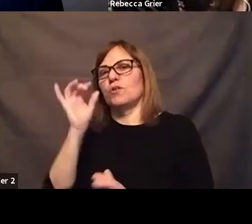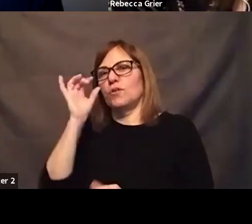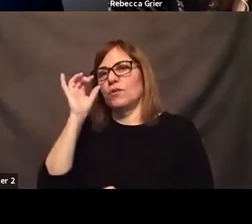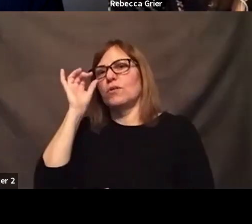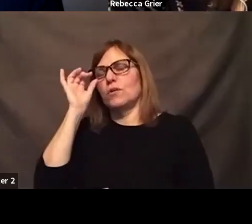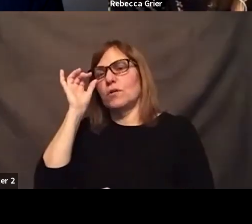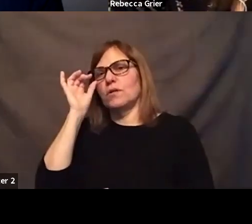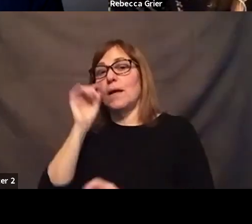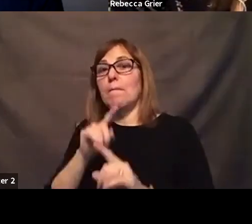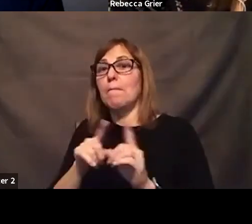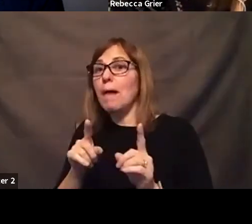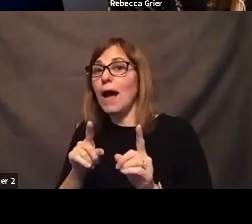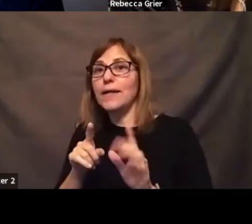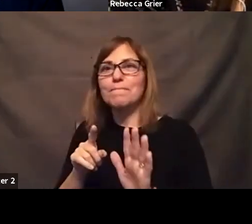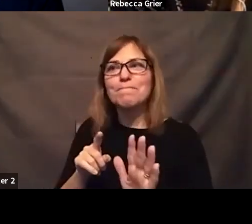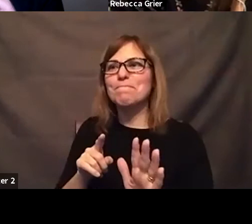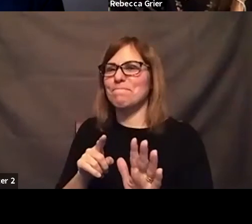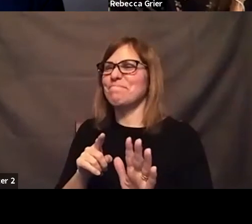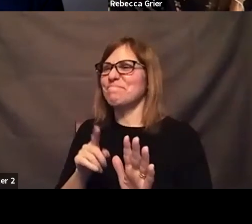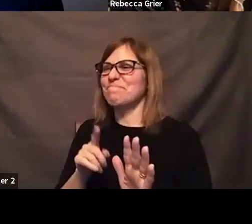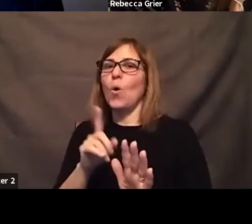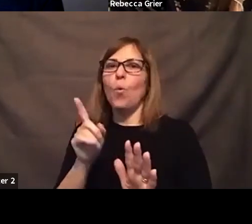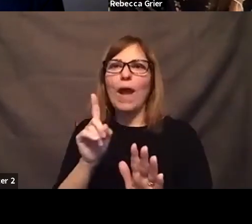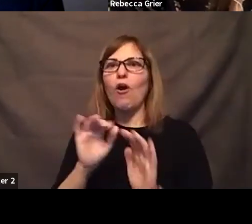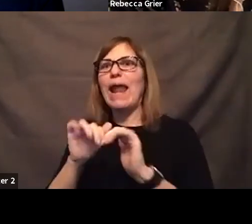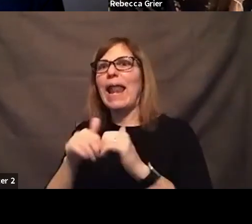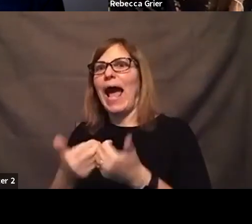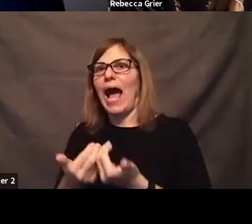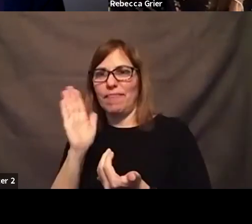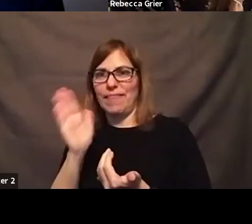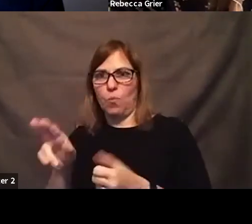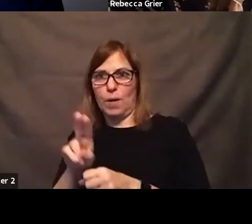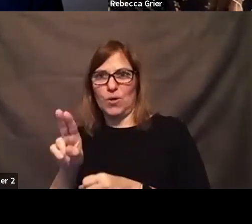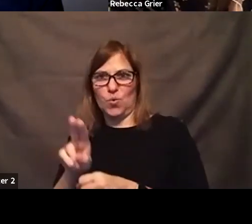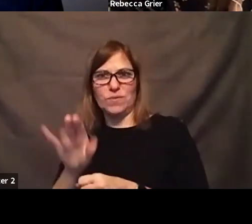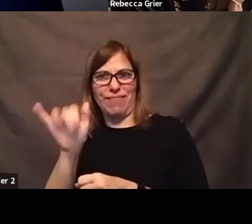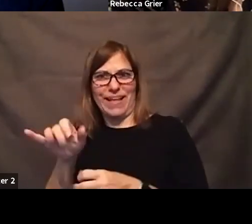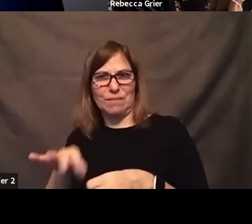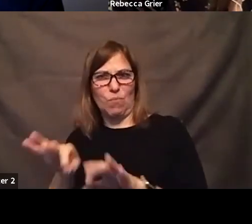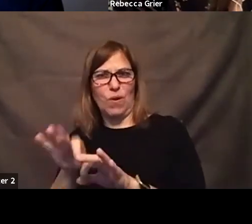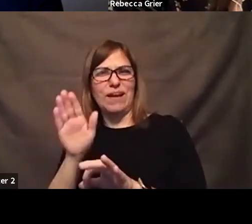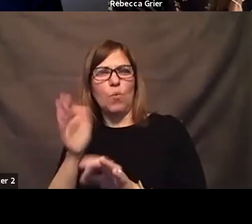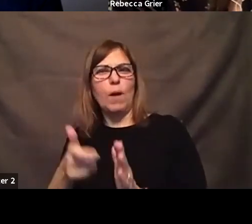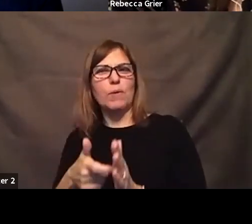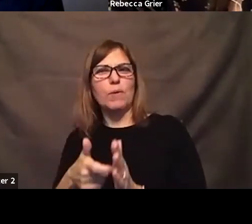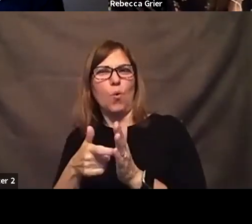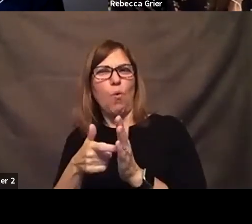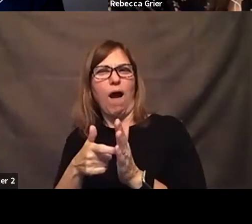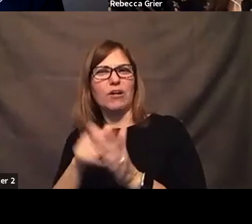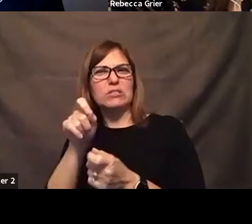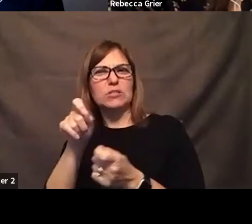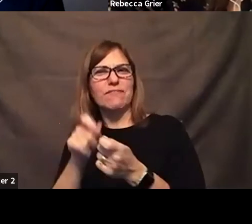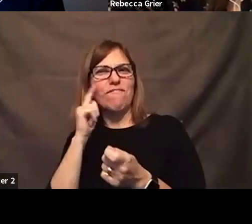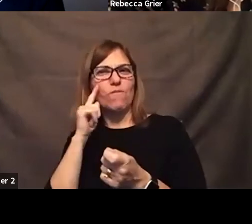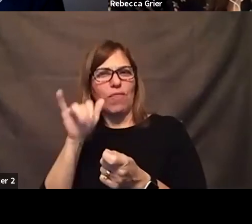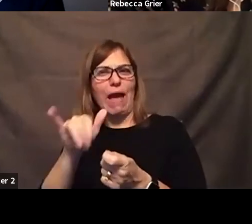But the catch is where and how they're deployed is going to be very targeted, because there are certain requirements for these kinds of vehicles to